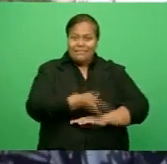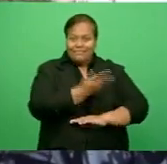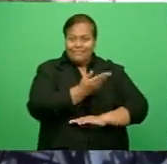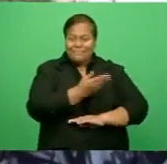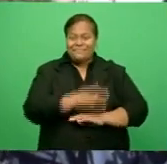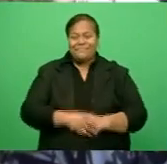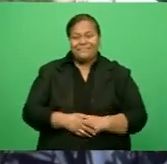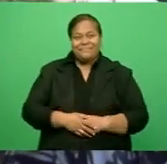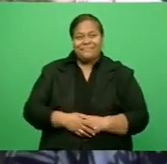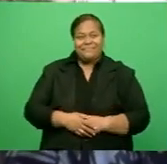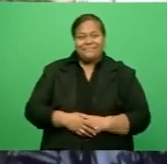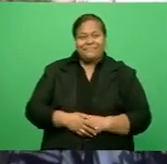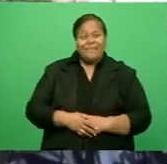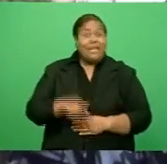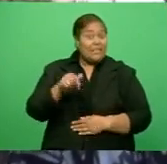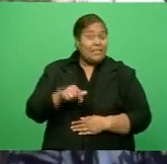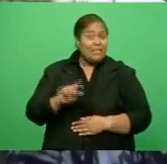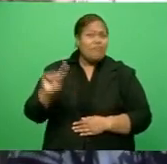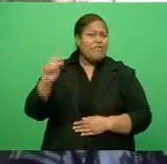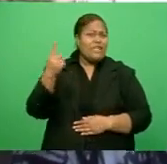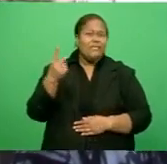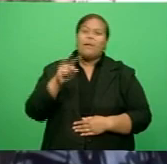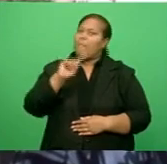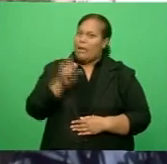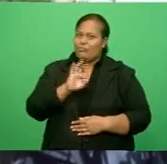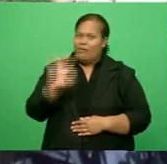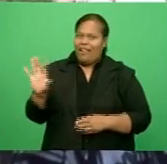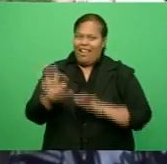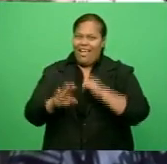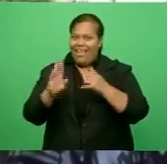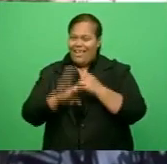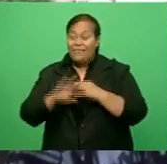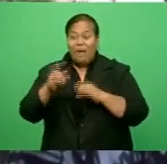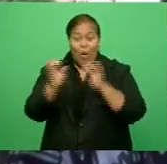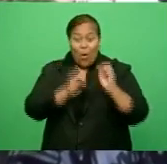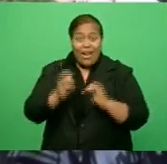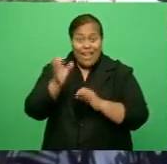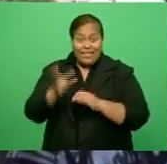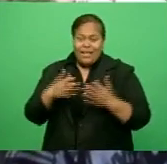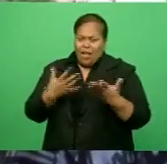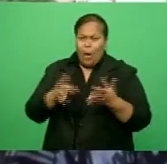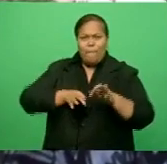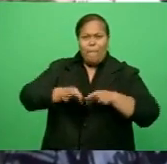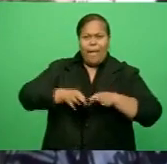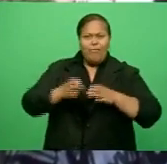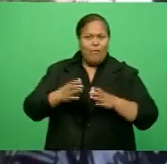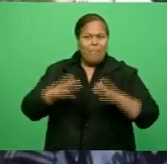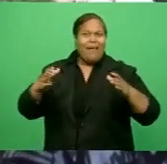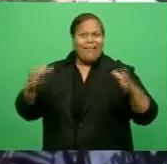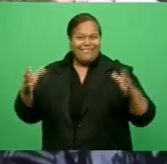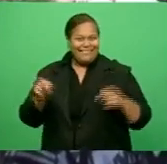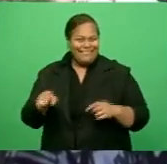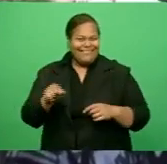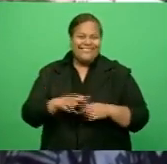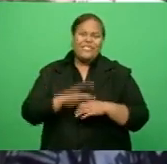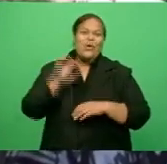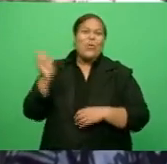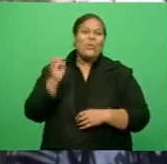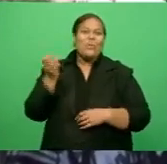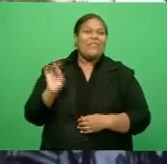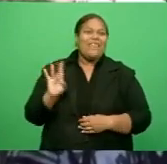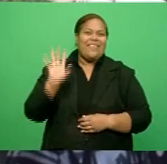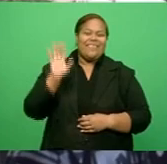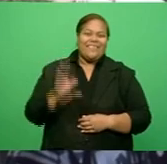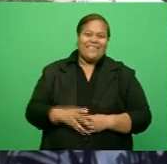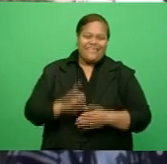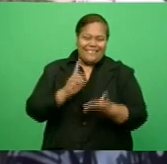might be the first, but definitely not the last, as organizers are already planning for a much bigger event come October 10.